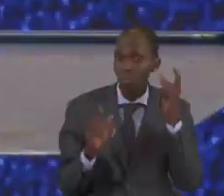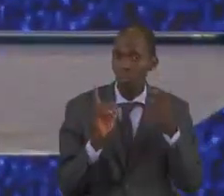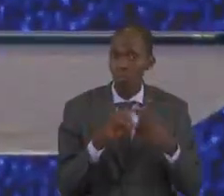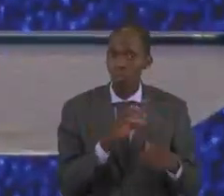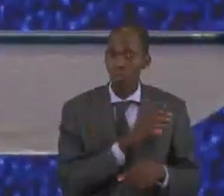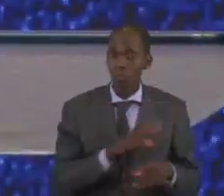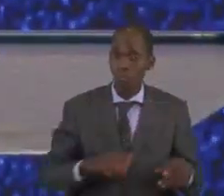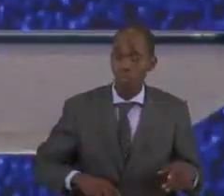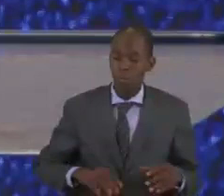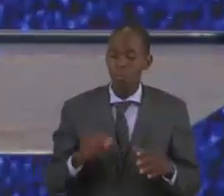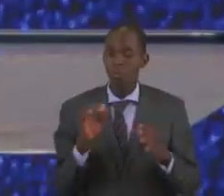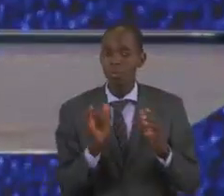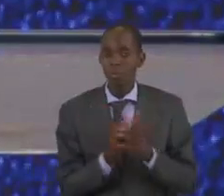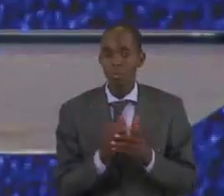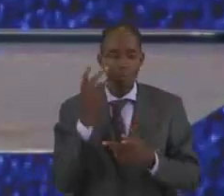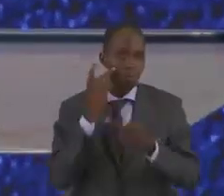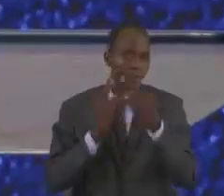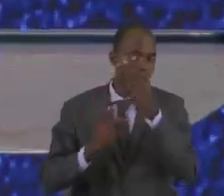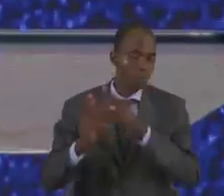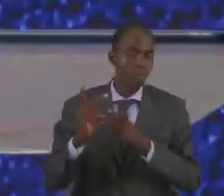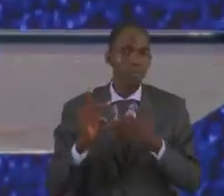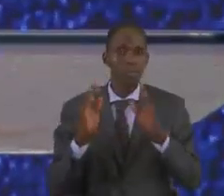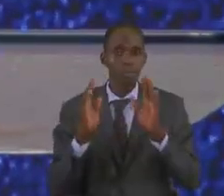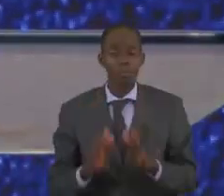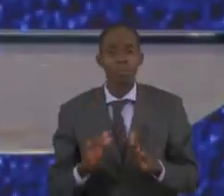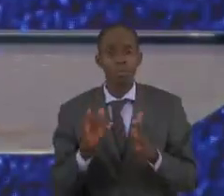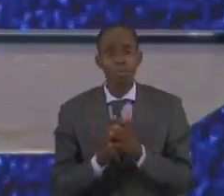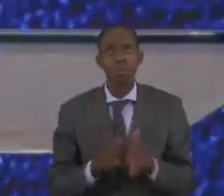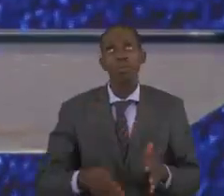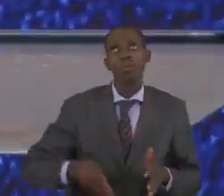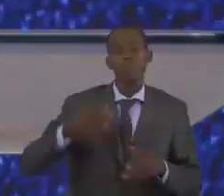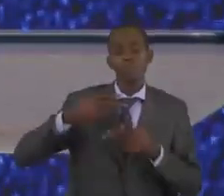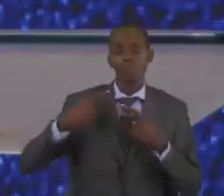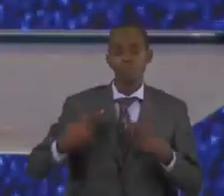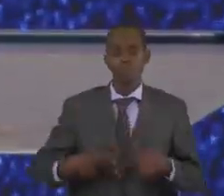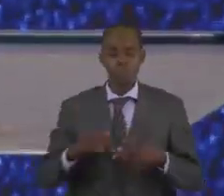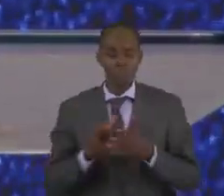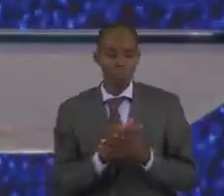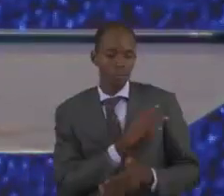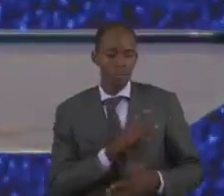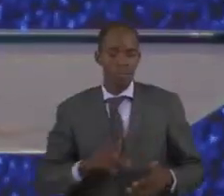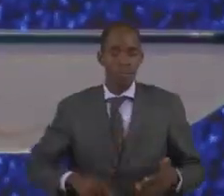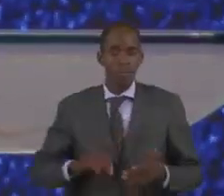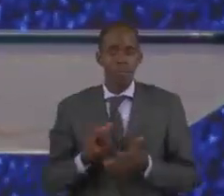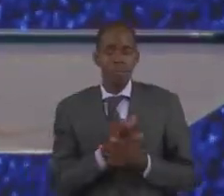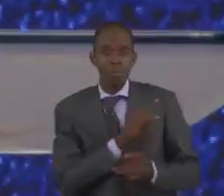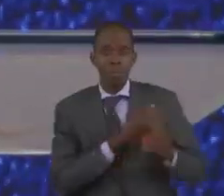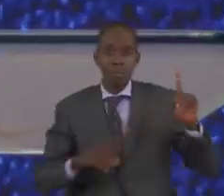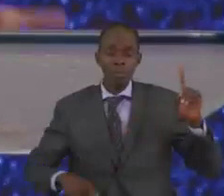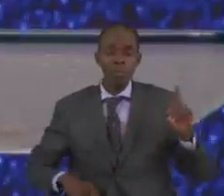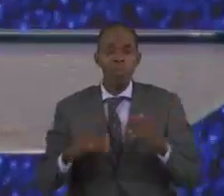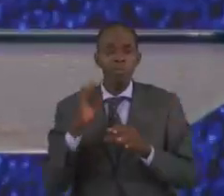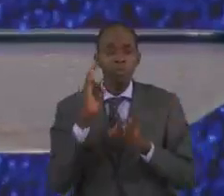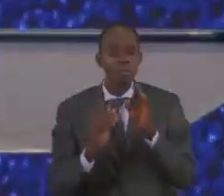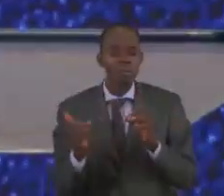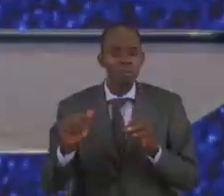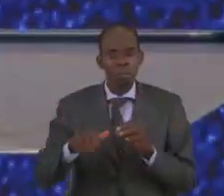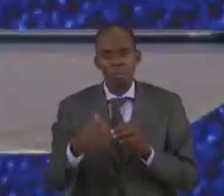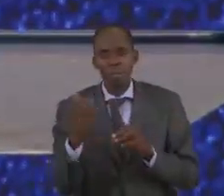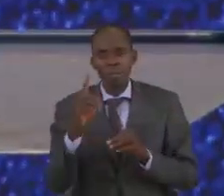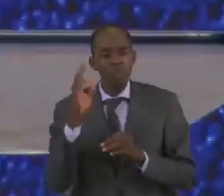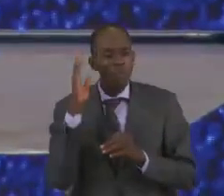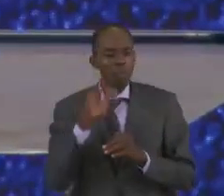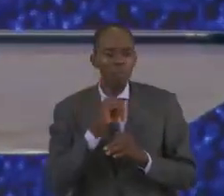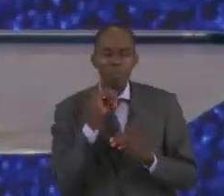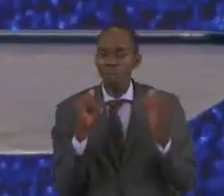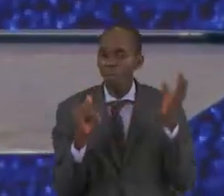that prophet, that high priest, that king, that Lord, if anyone will not hear him, then